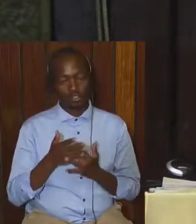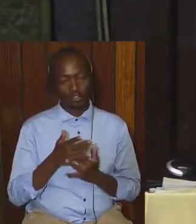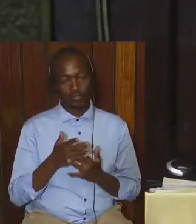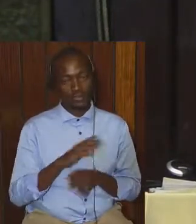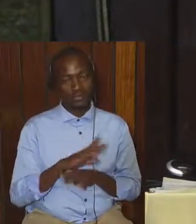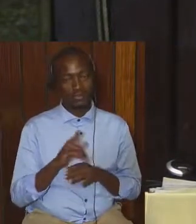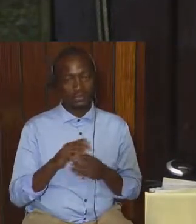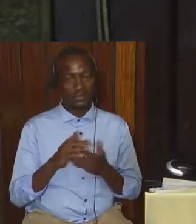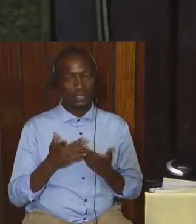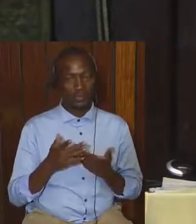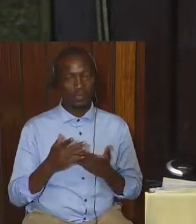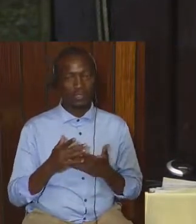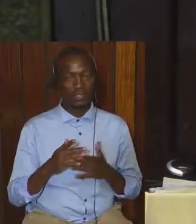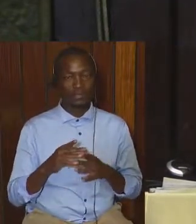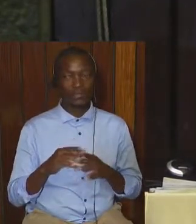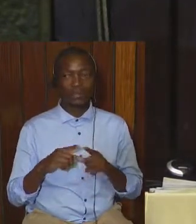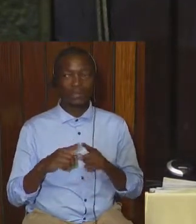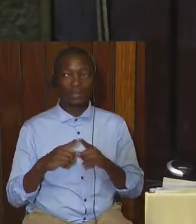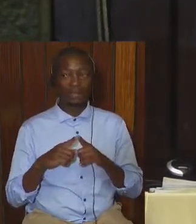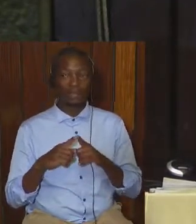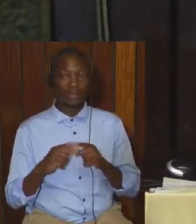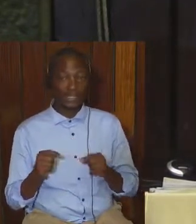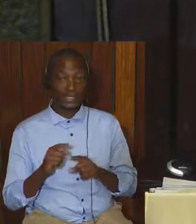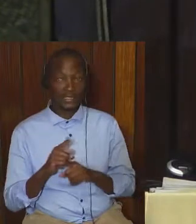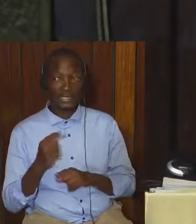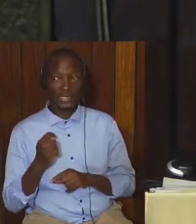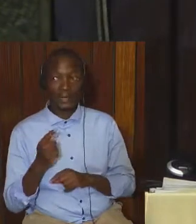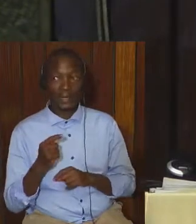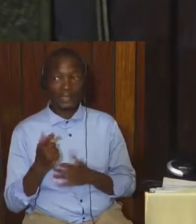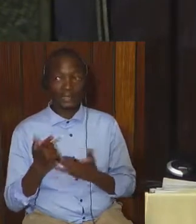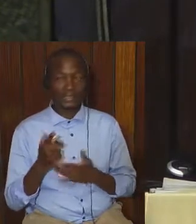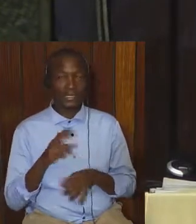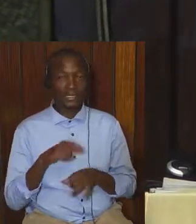period they would have settled the outstanding amount.